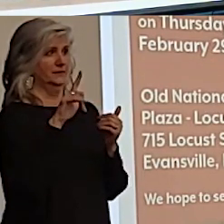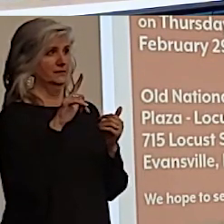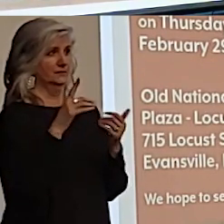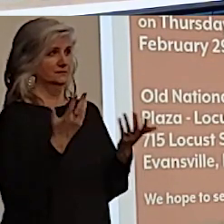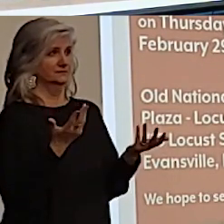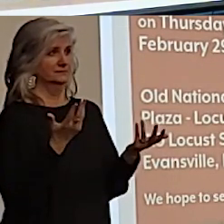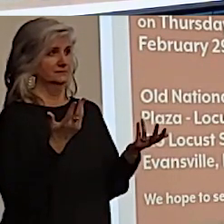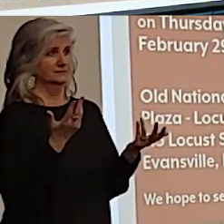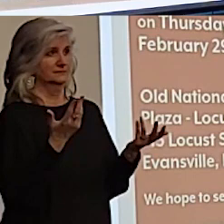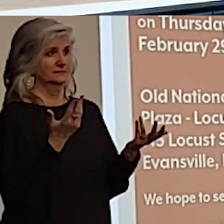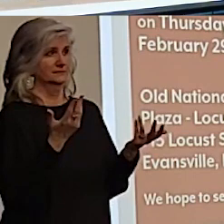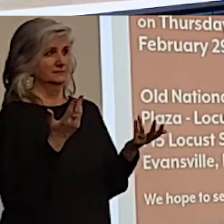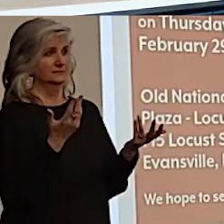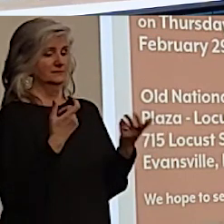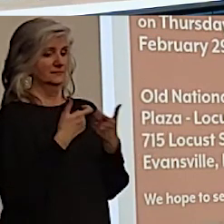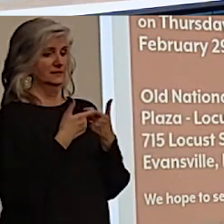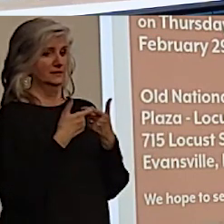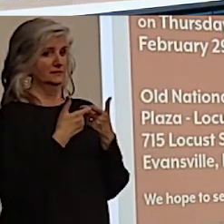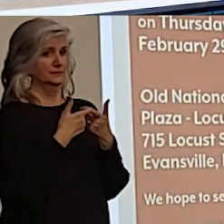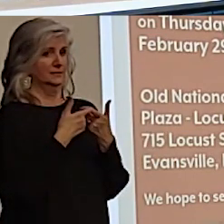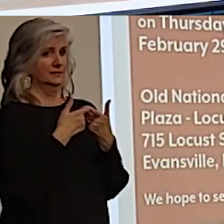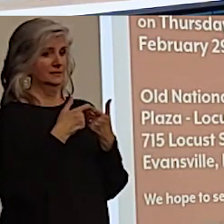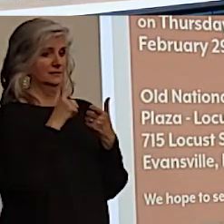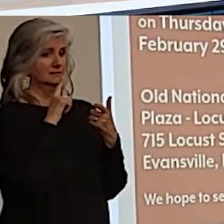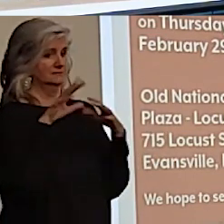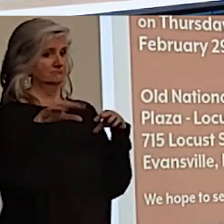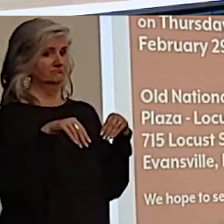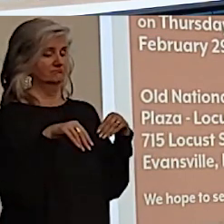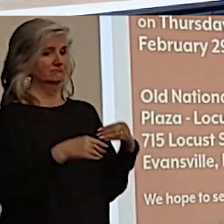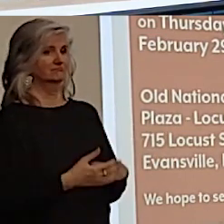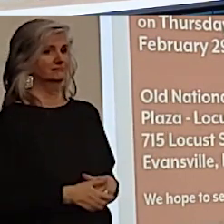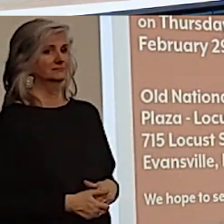their electricity is cut off.